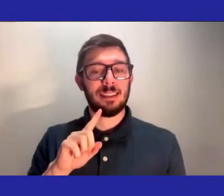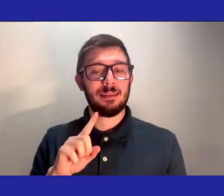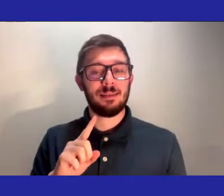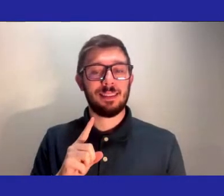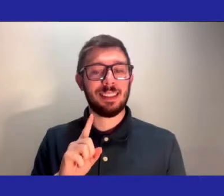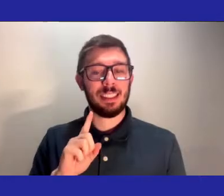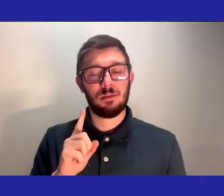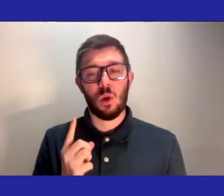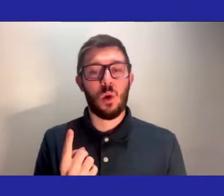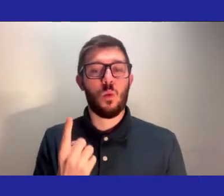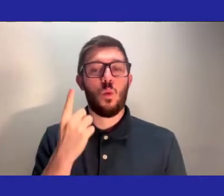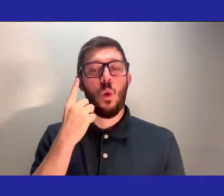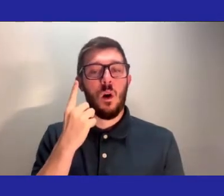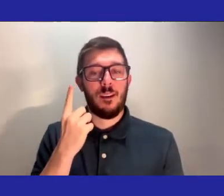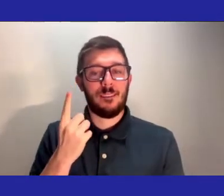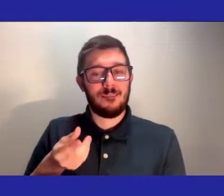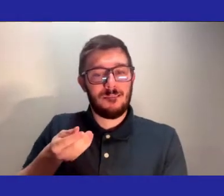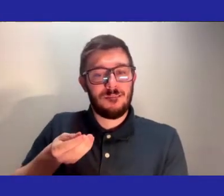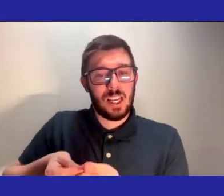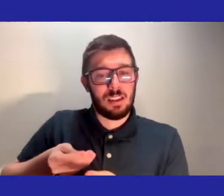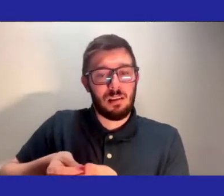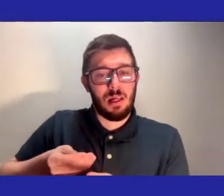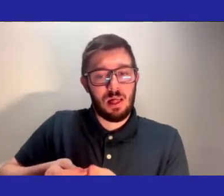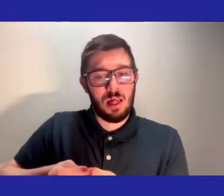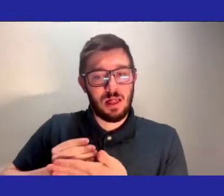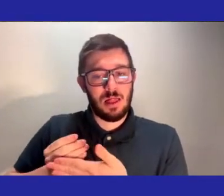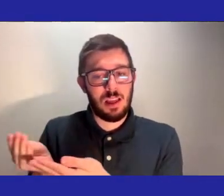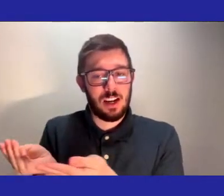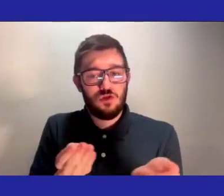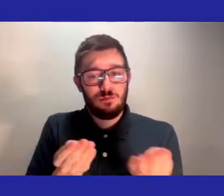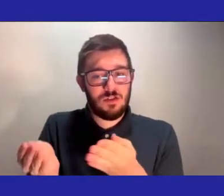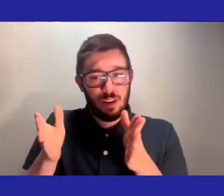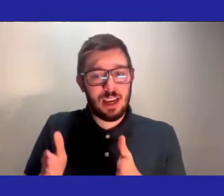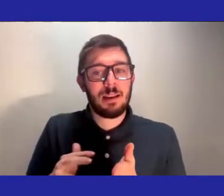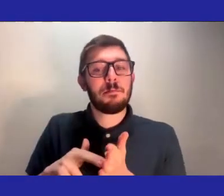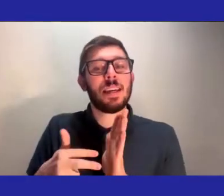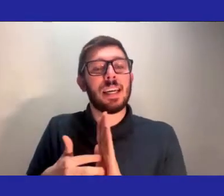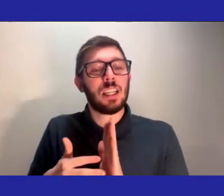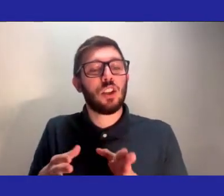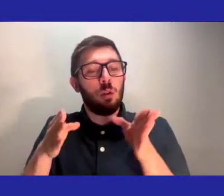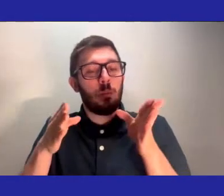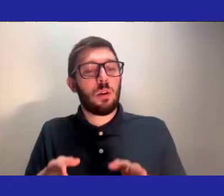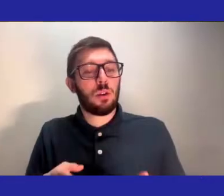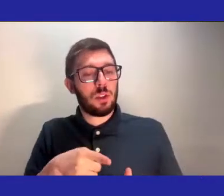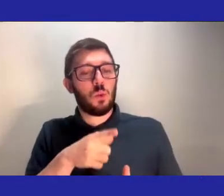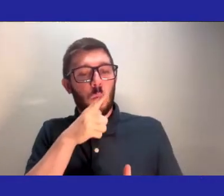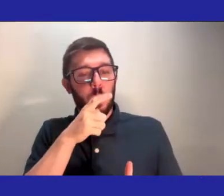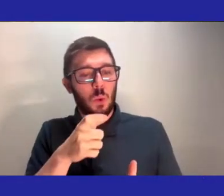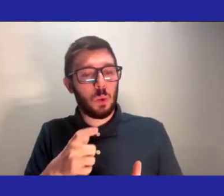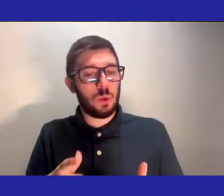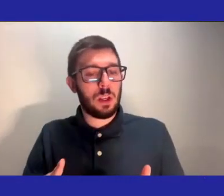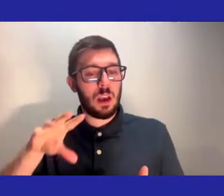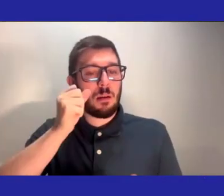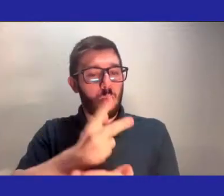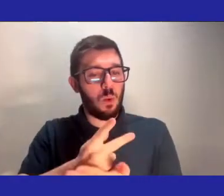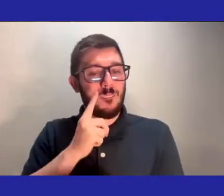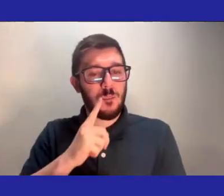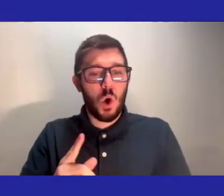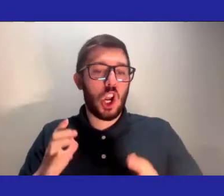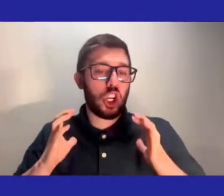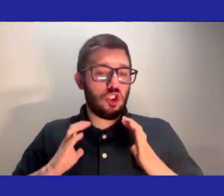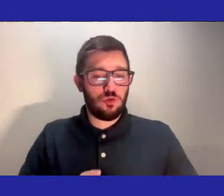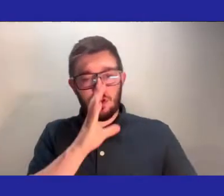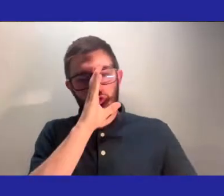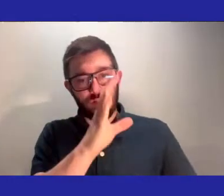helps members who are approved for consumer-directed personal assistance services